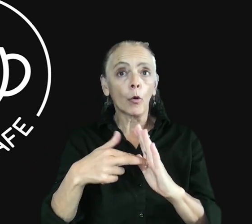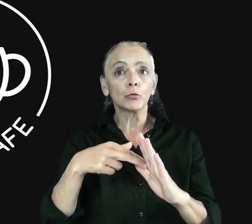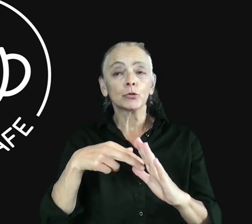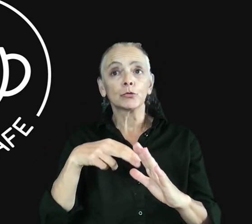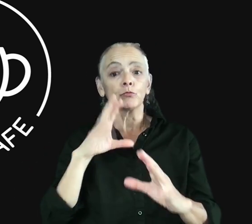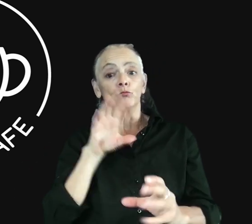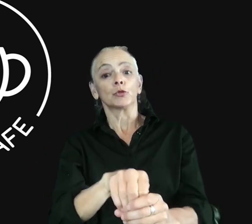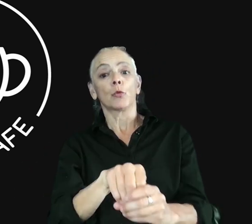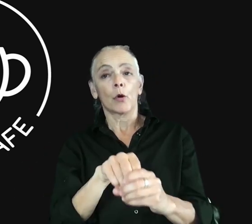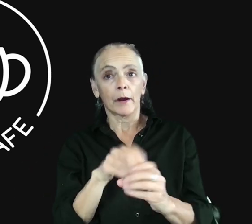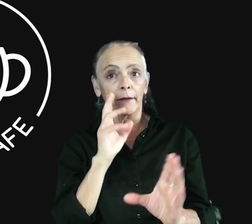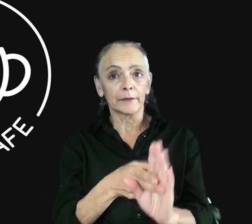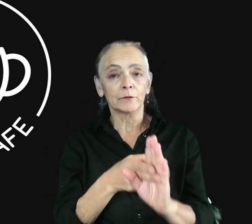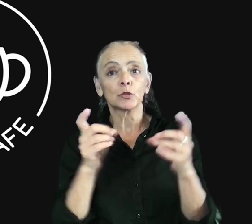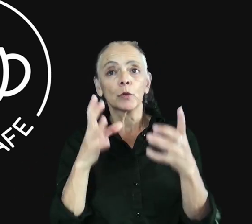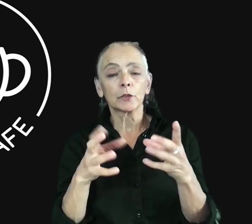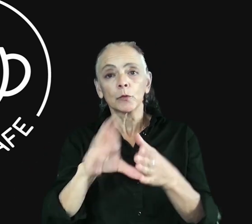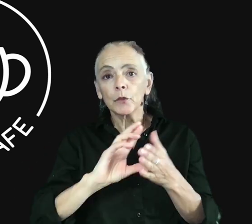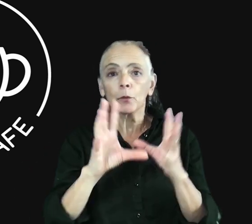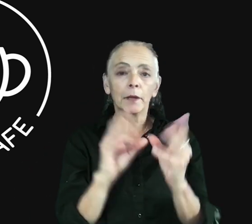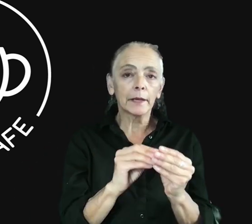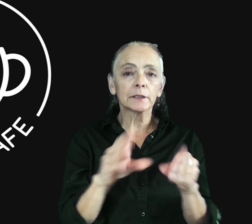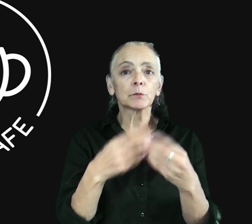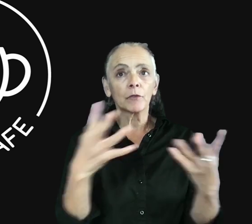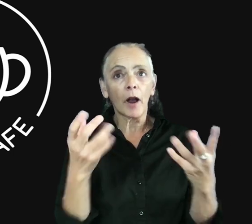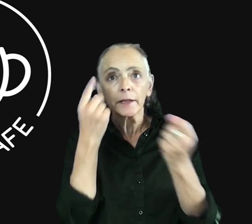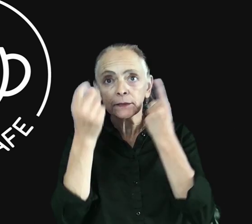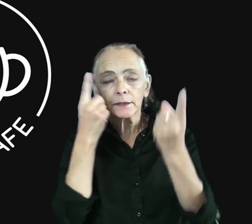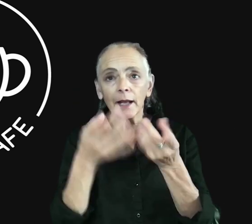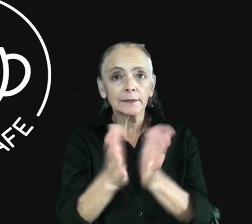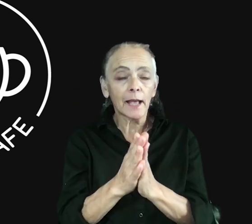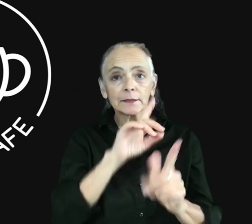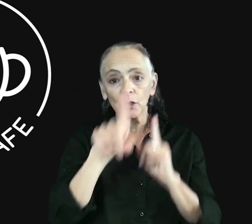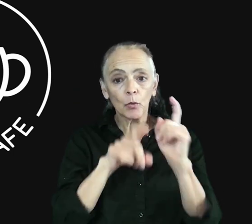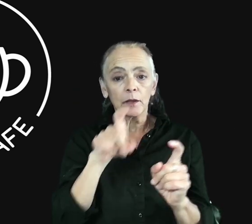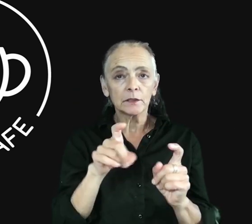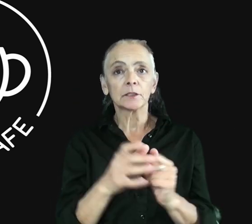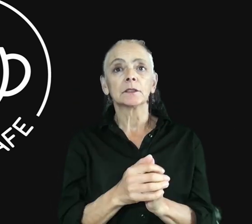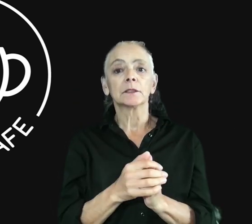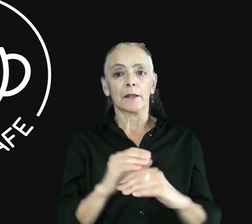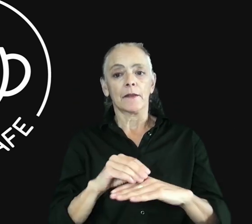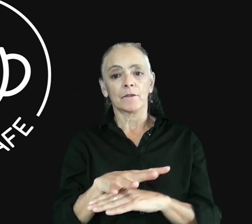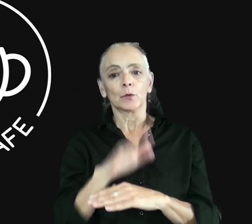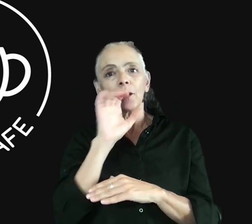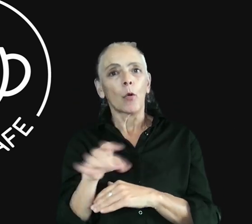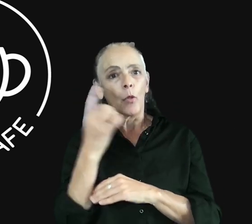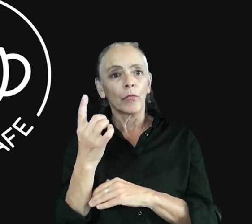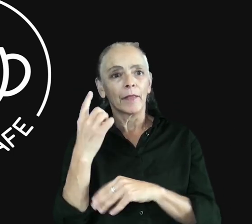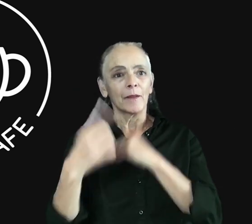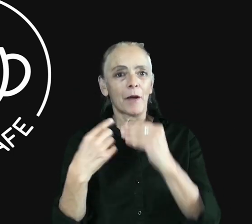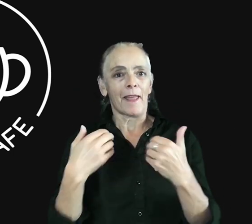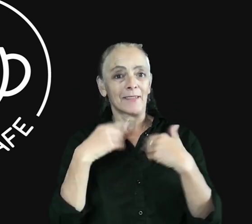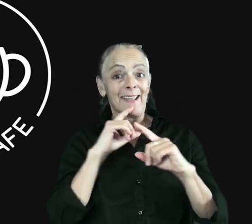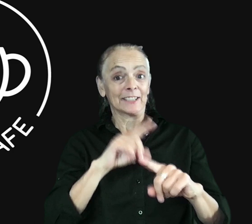directors review meetings and providing insights and asking questions right it's influence isn't only about having